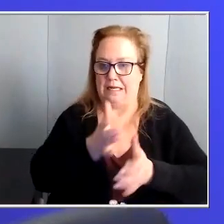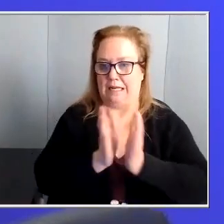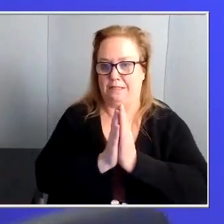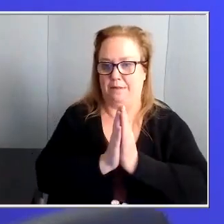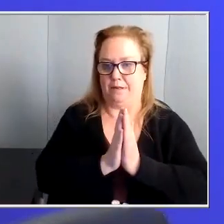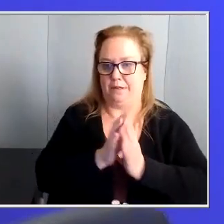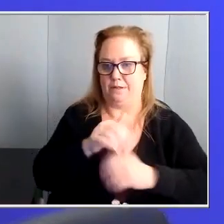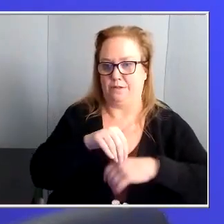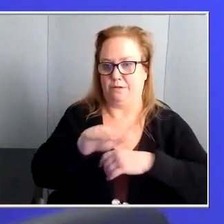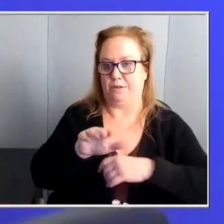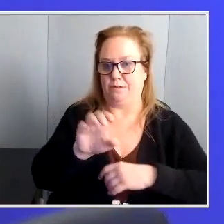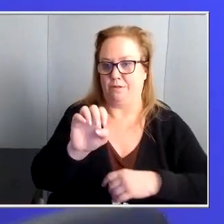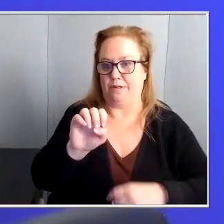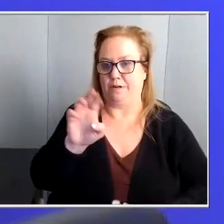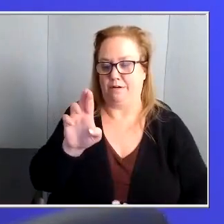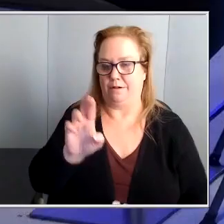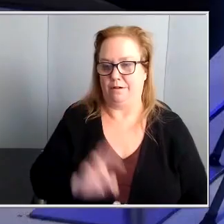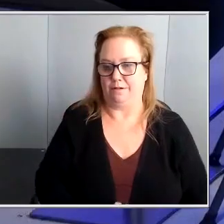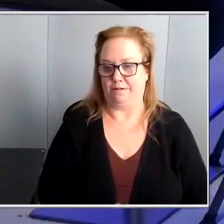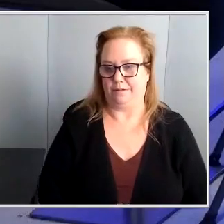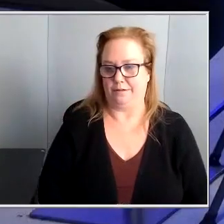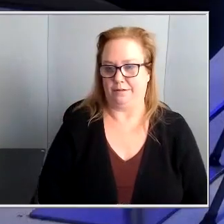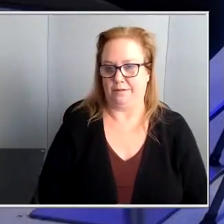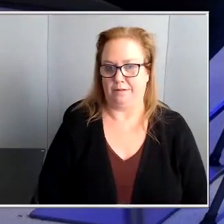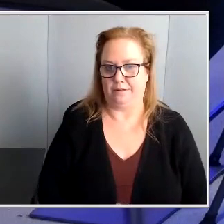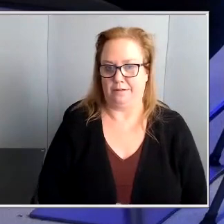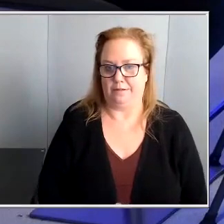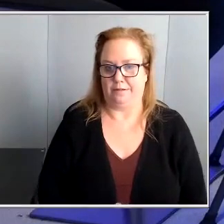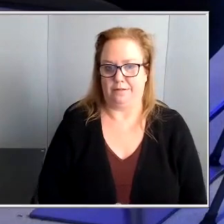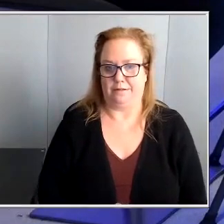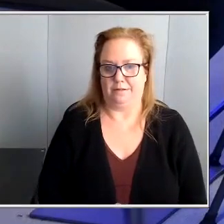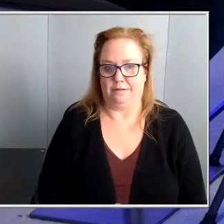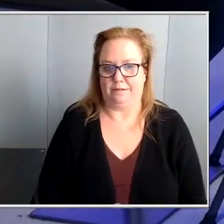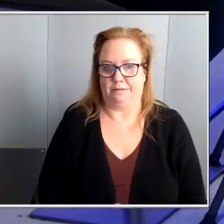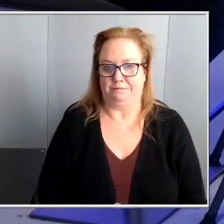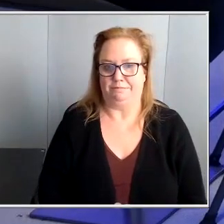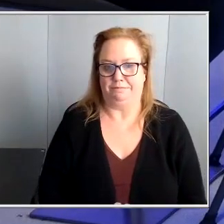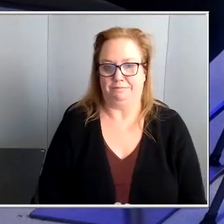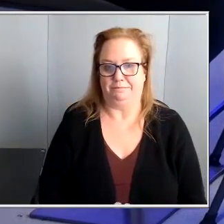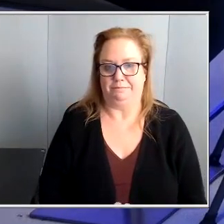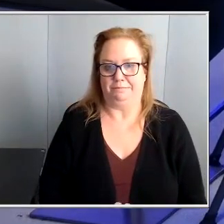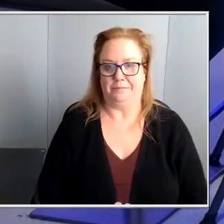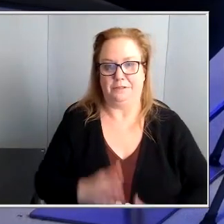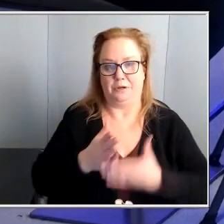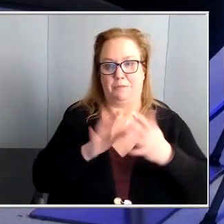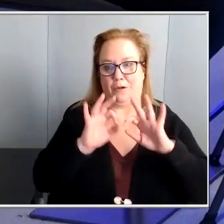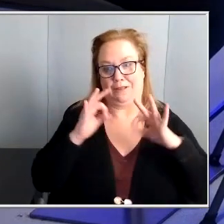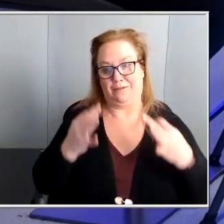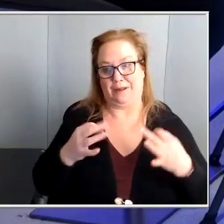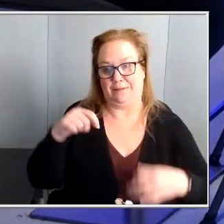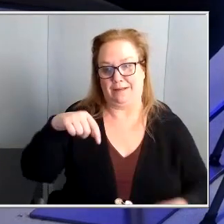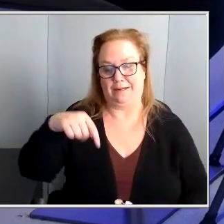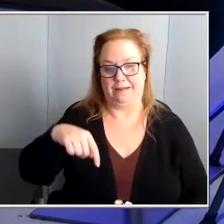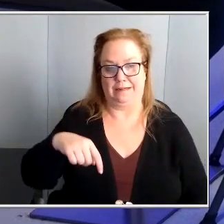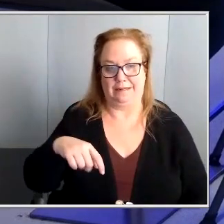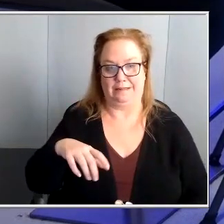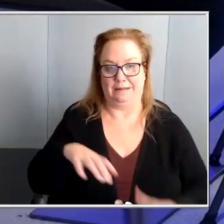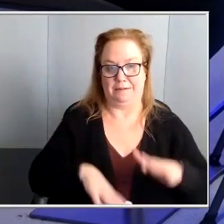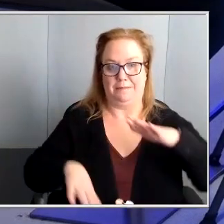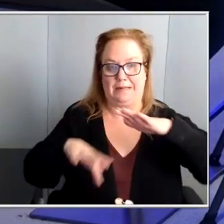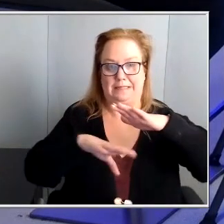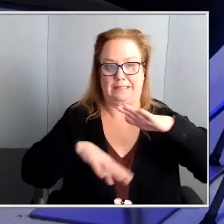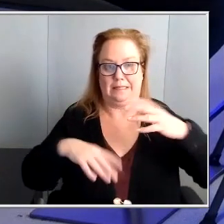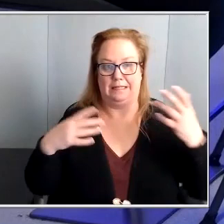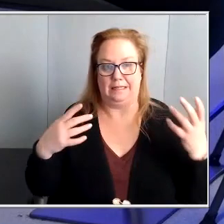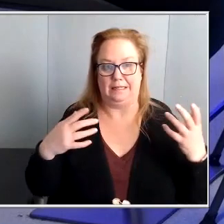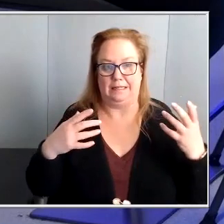straight to the ED. All right. And from there, it spiraled. So you're part of the family is what you're saying. Basically, I am